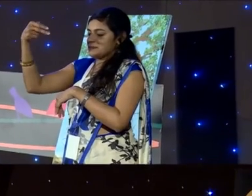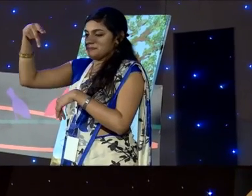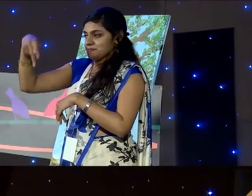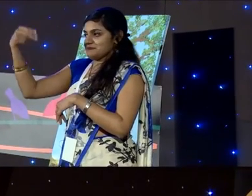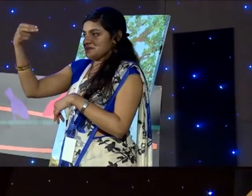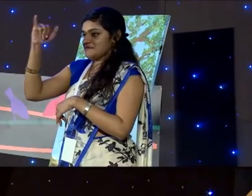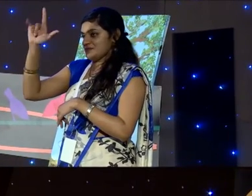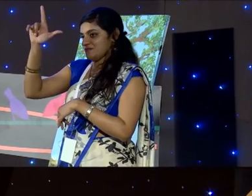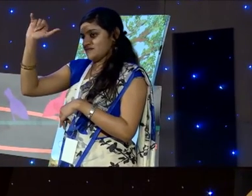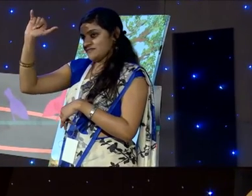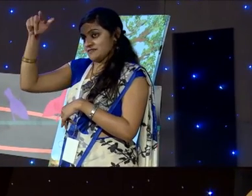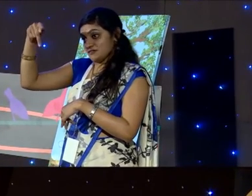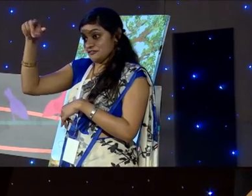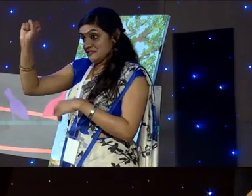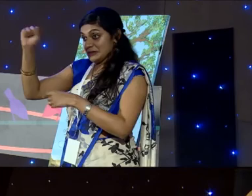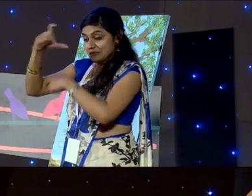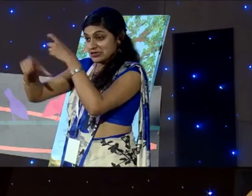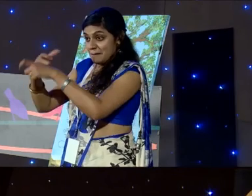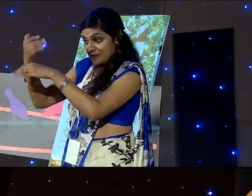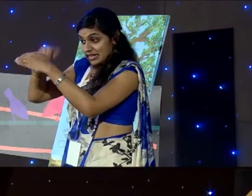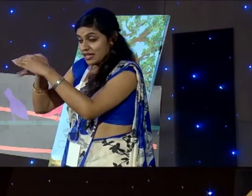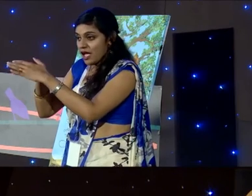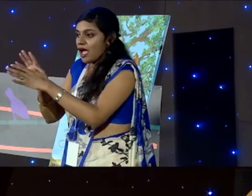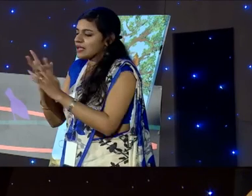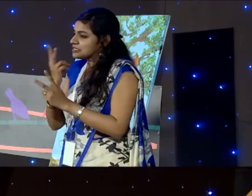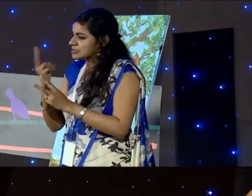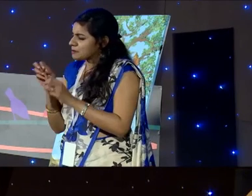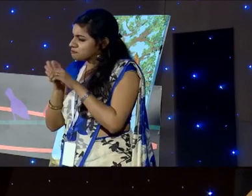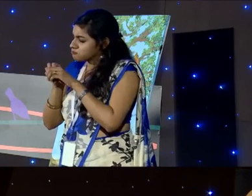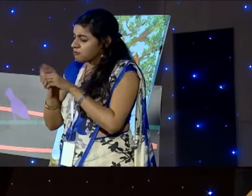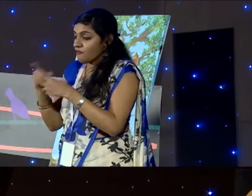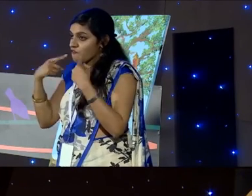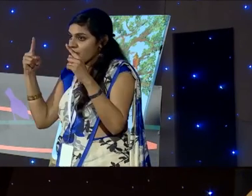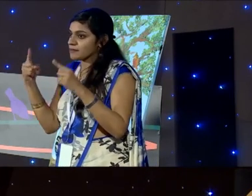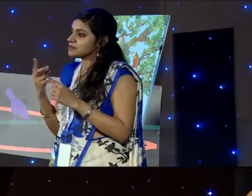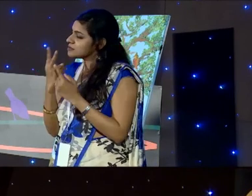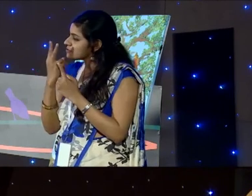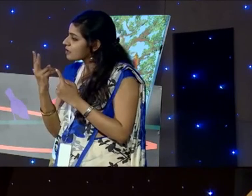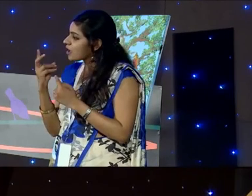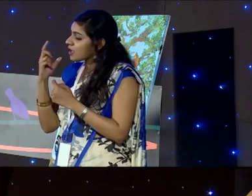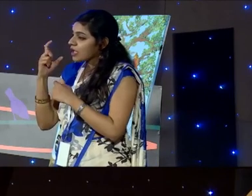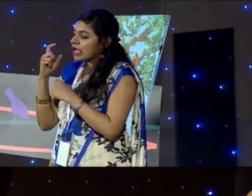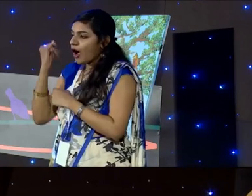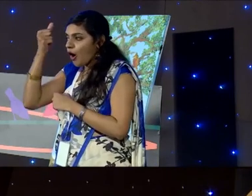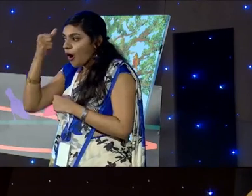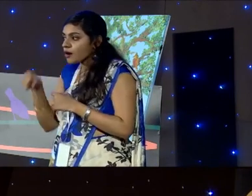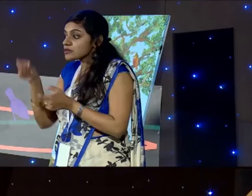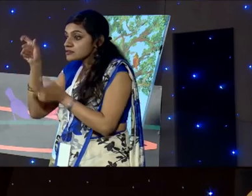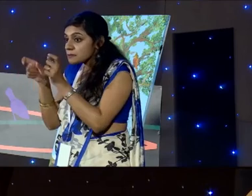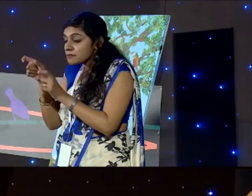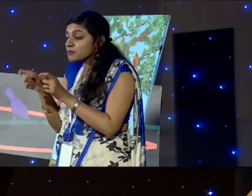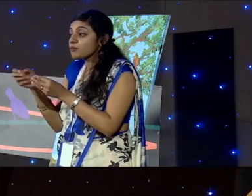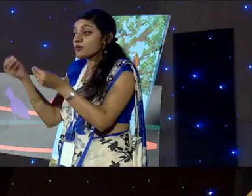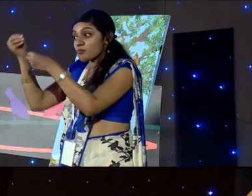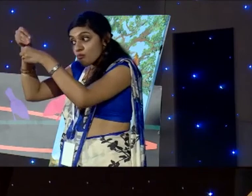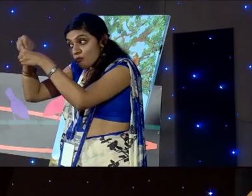electronics, computer science, IT, to move to that city. And we compared autism in Eindhoven to two other